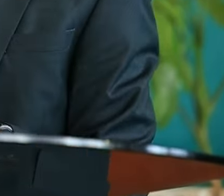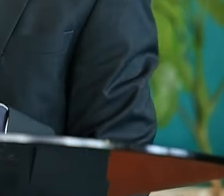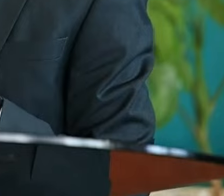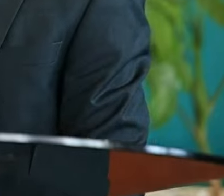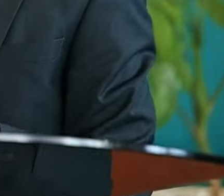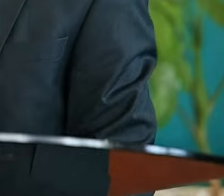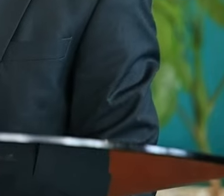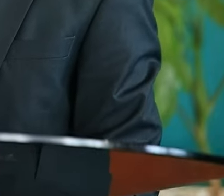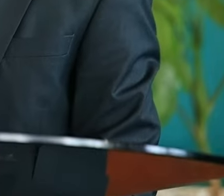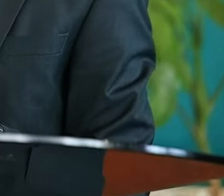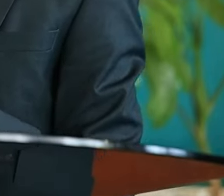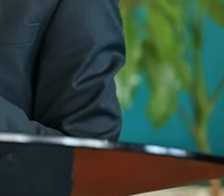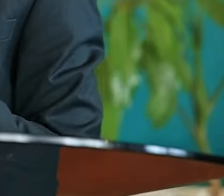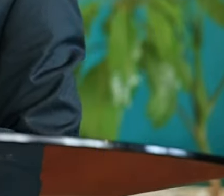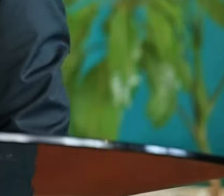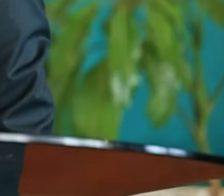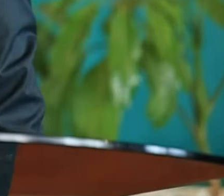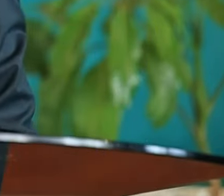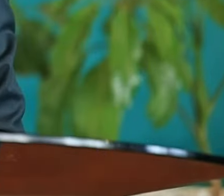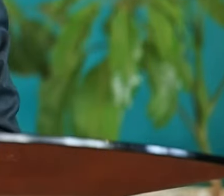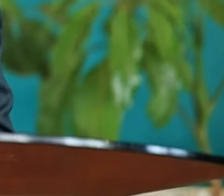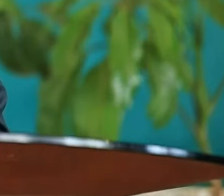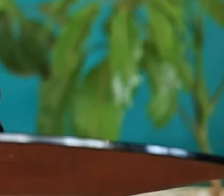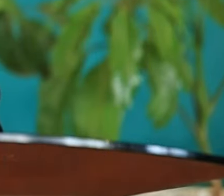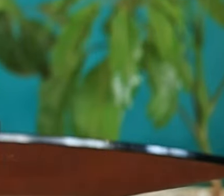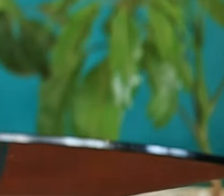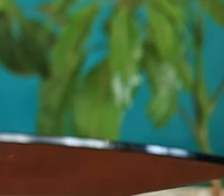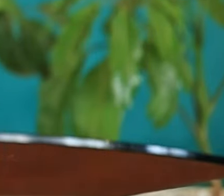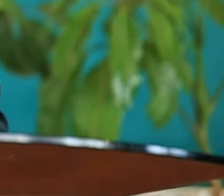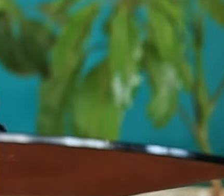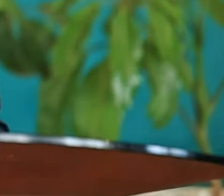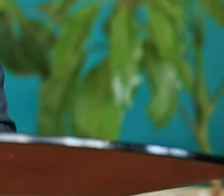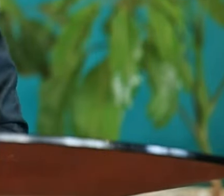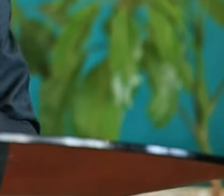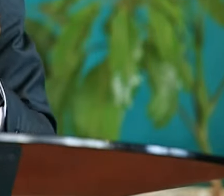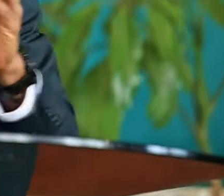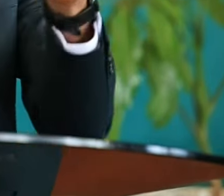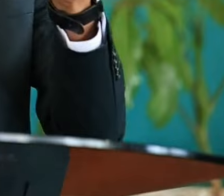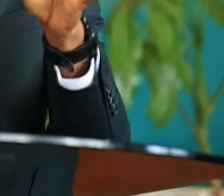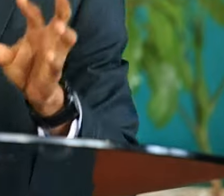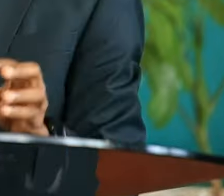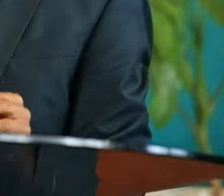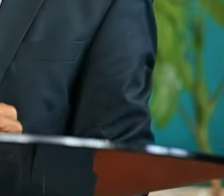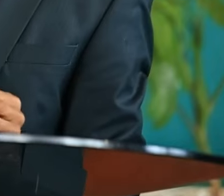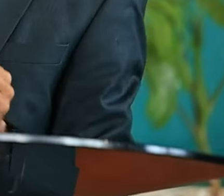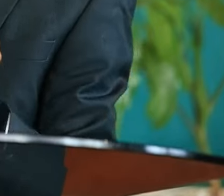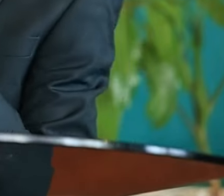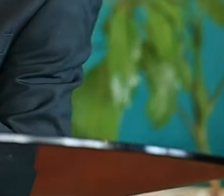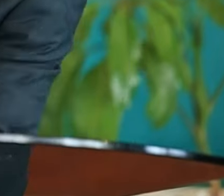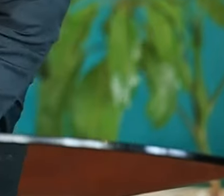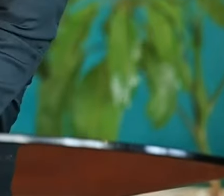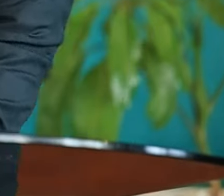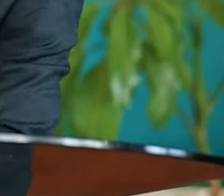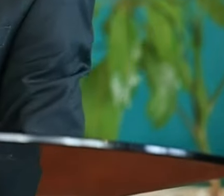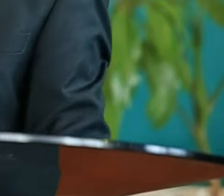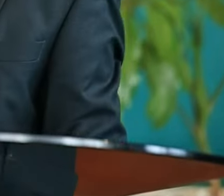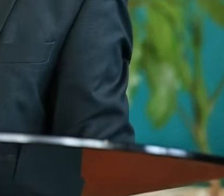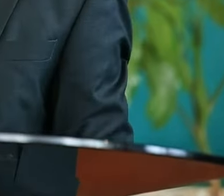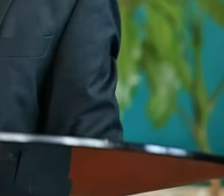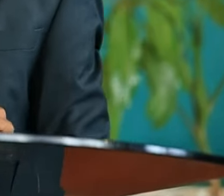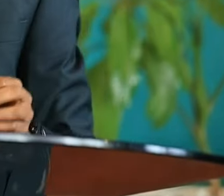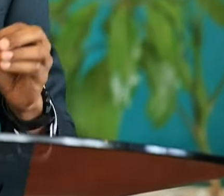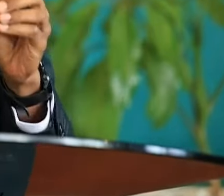is not sleeping, planning how to finish us with diseases, with problems in